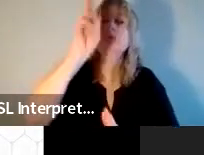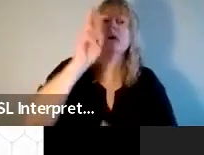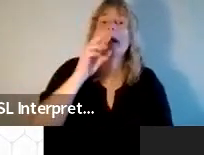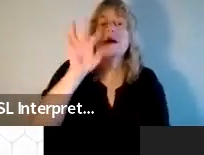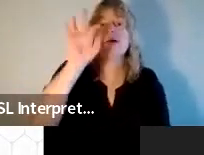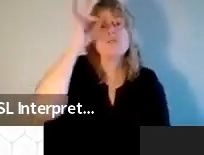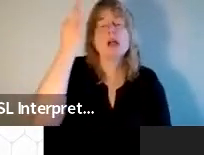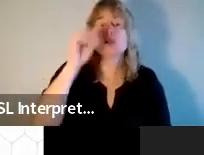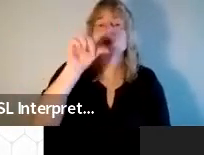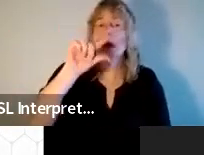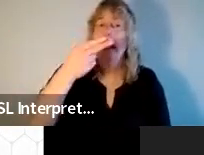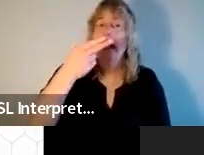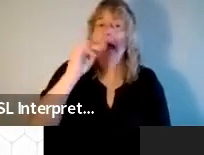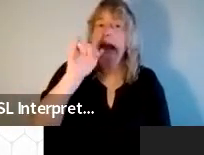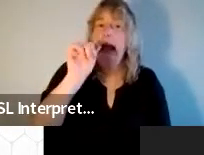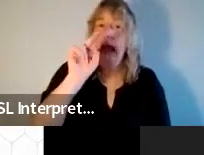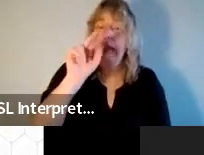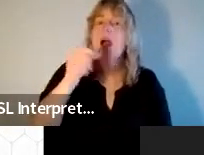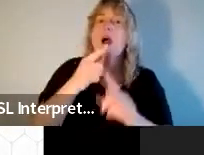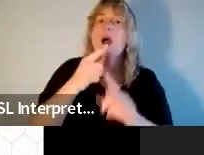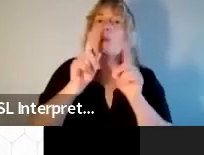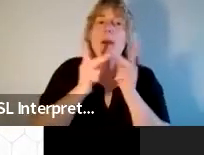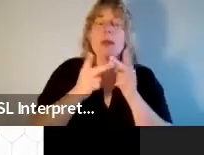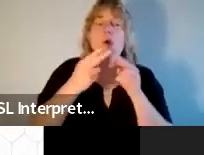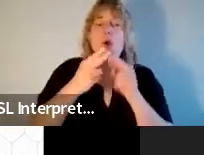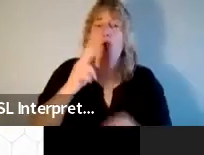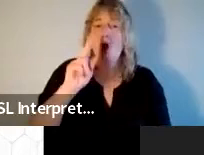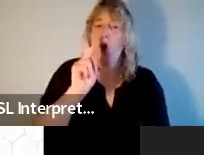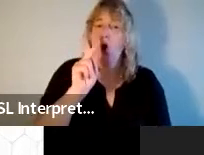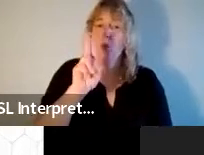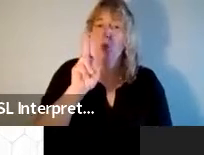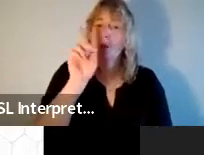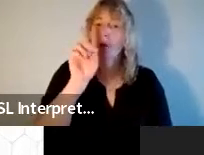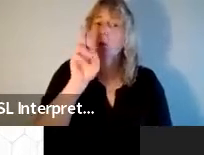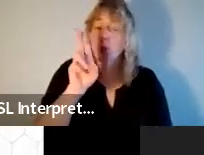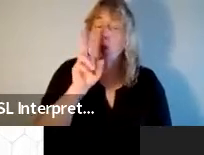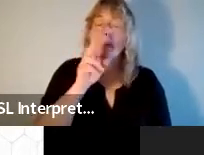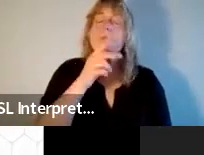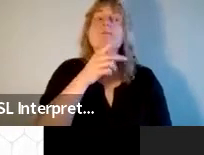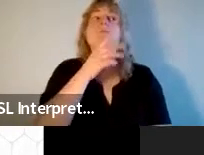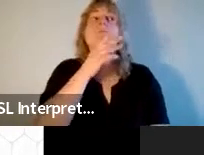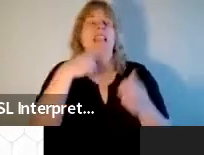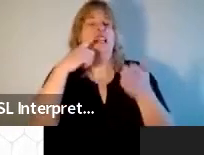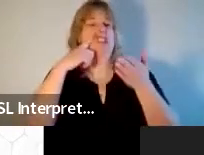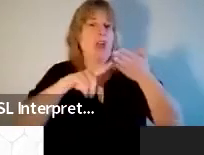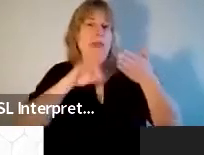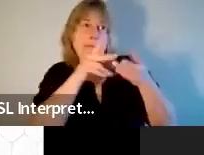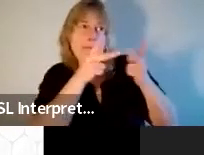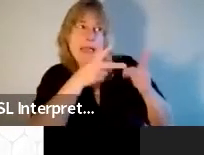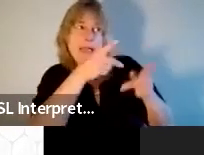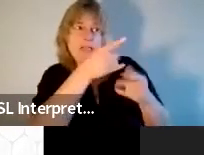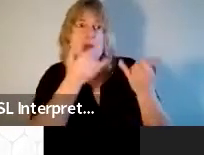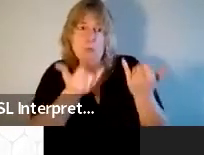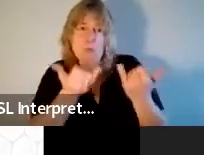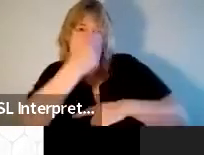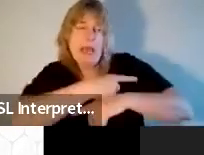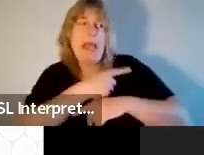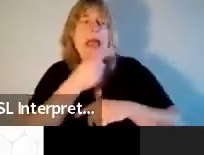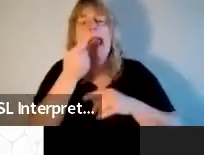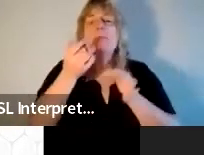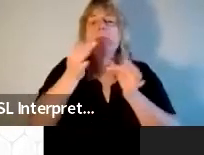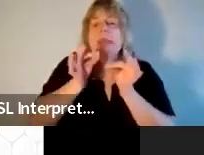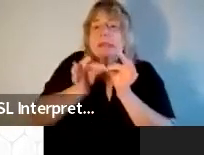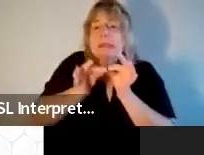Kourou. And I just checked before this event today. There was some small delay from December 22nd